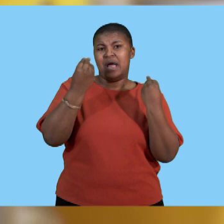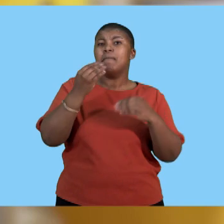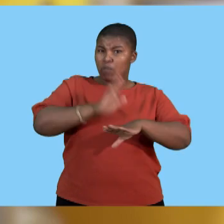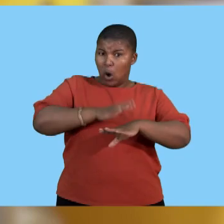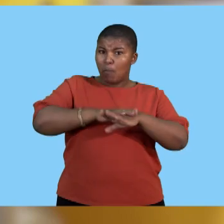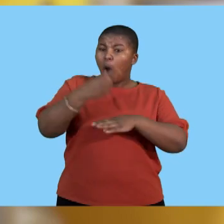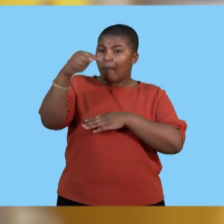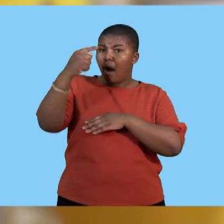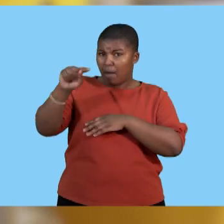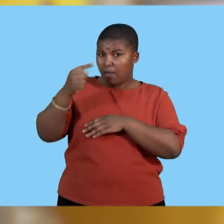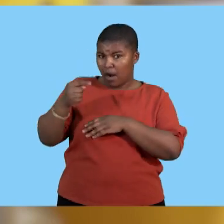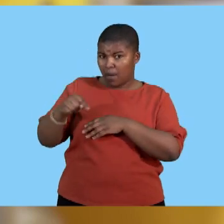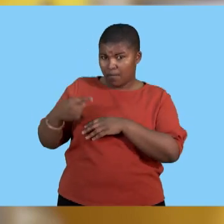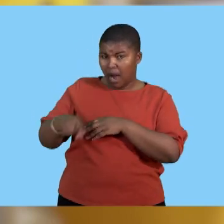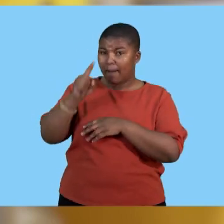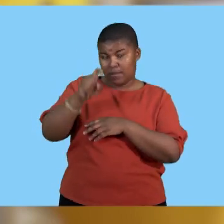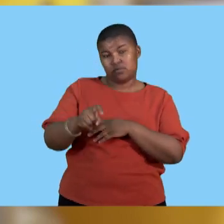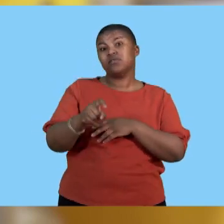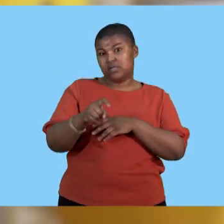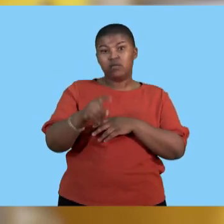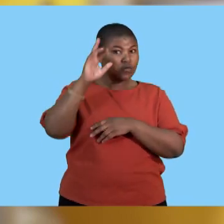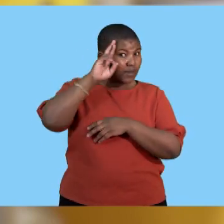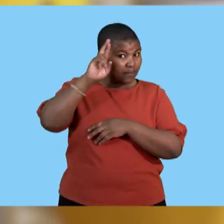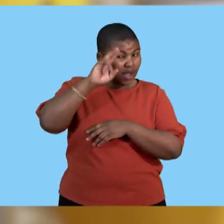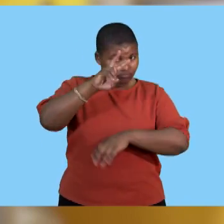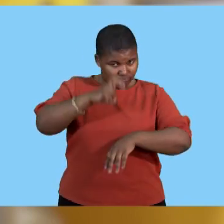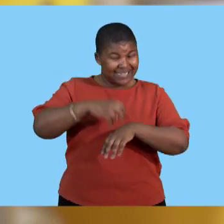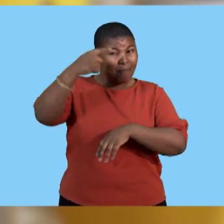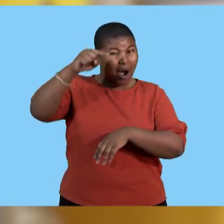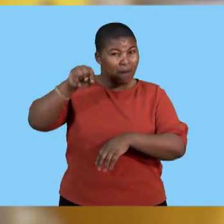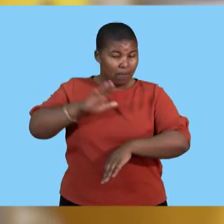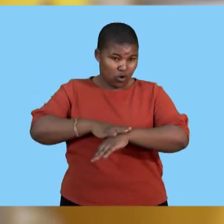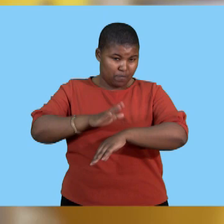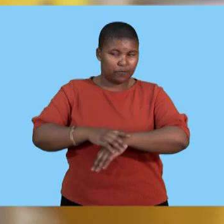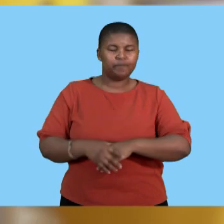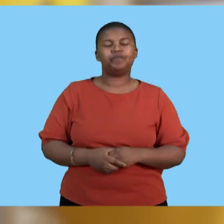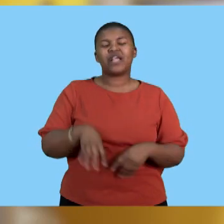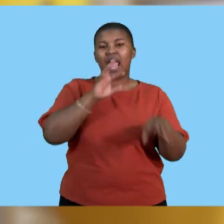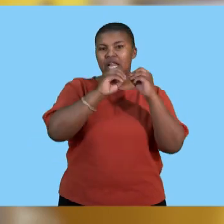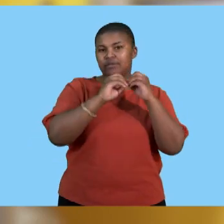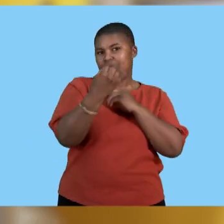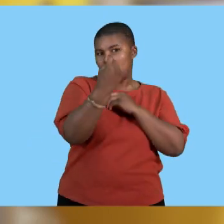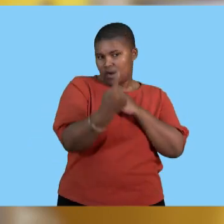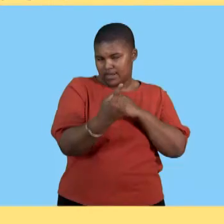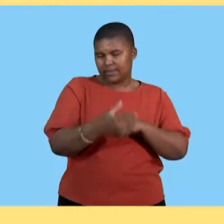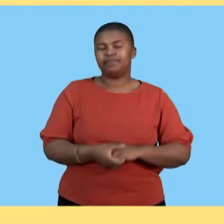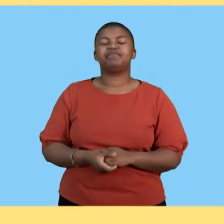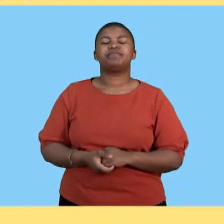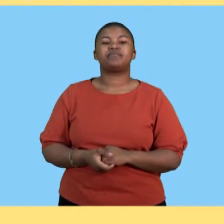get more marks. Remember, what we want is to get more marks. Let's now read adjustment number 1, and it